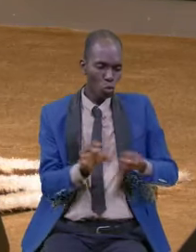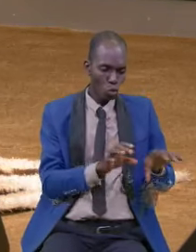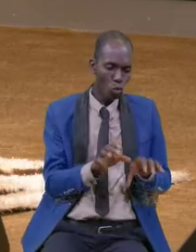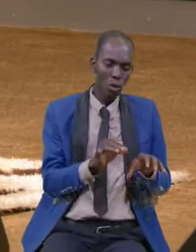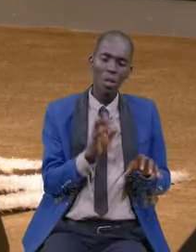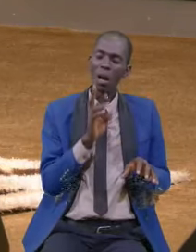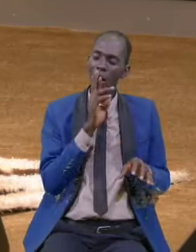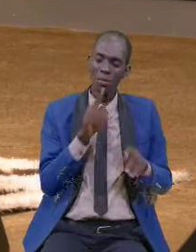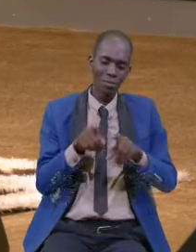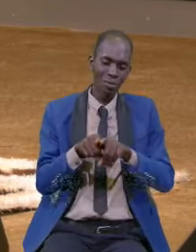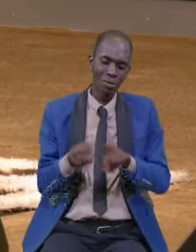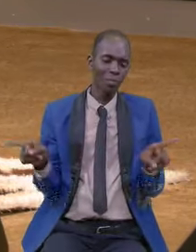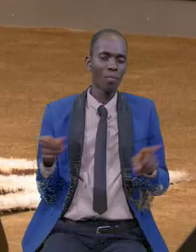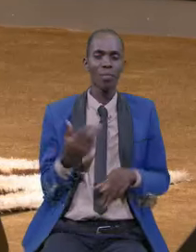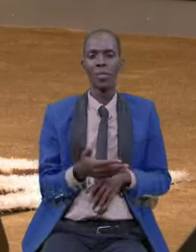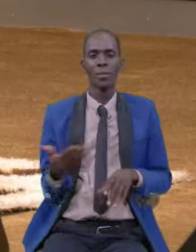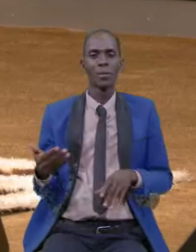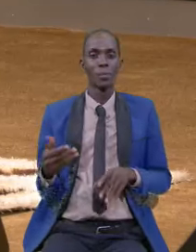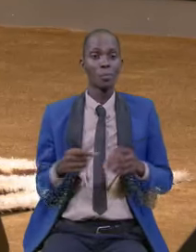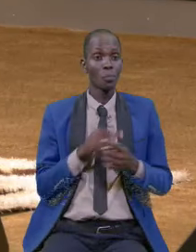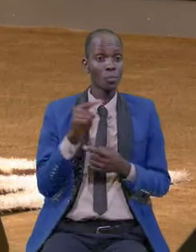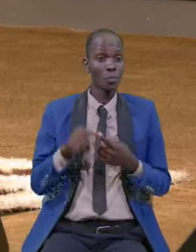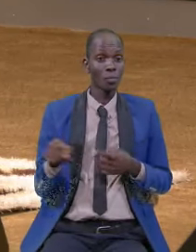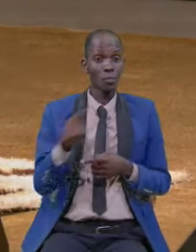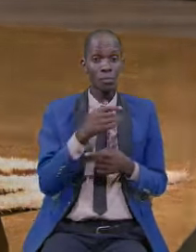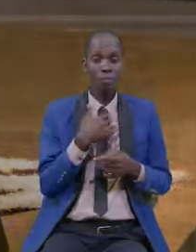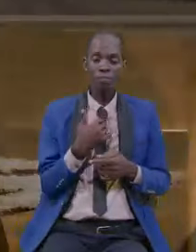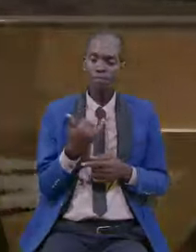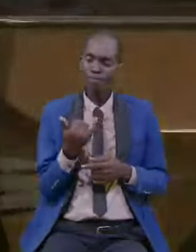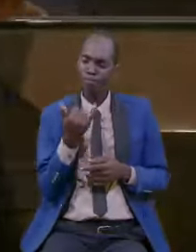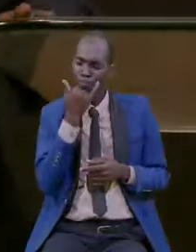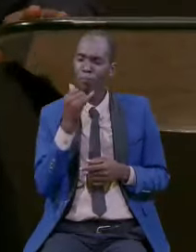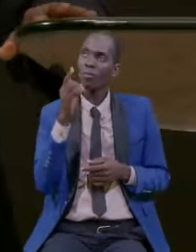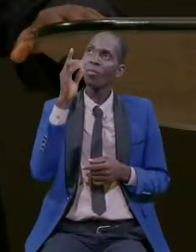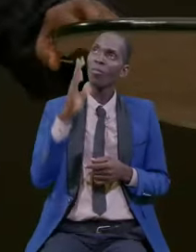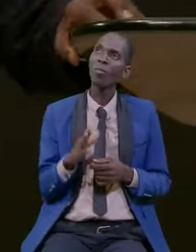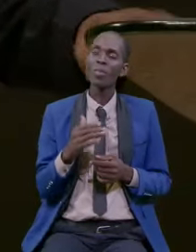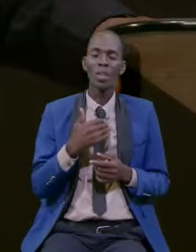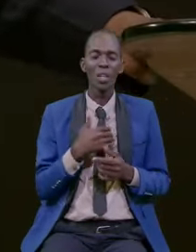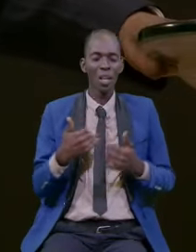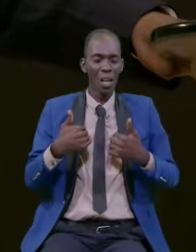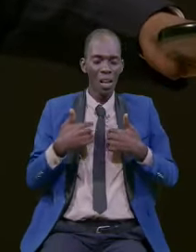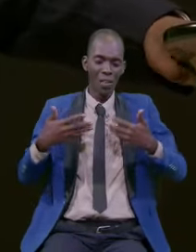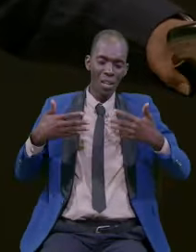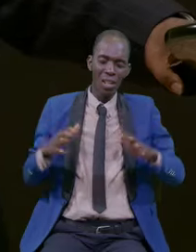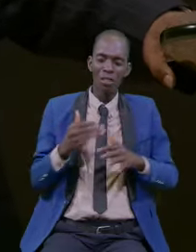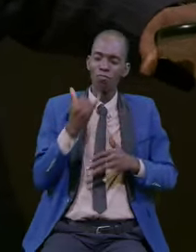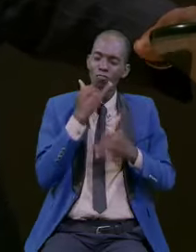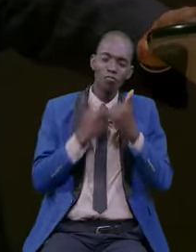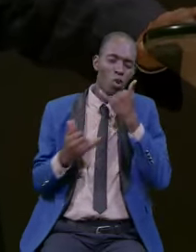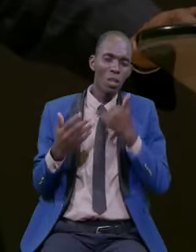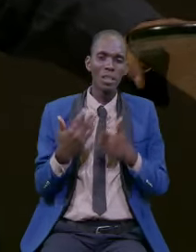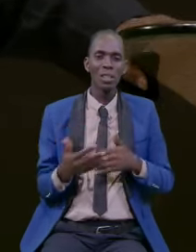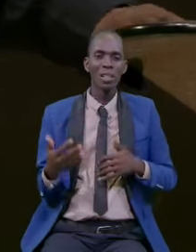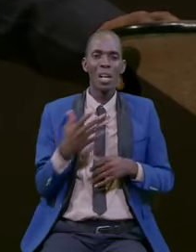they have offended God, sinned against God, and they have allowed transgression and iniquity, and